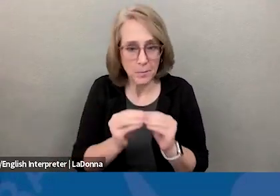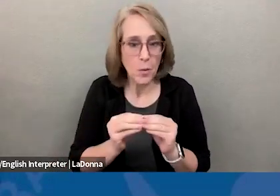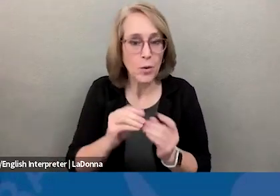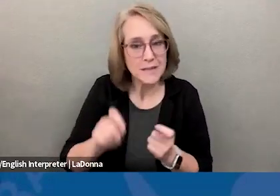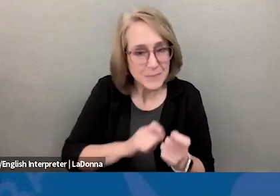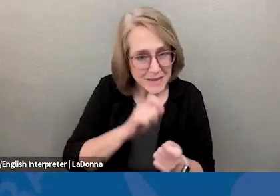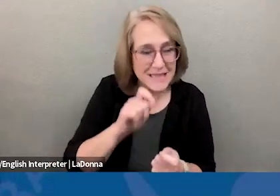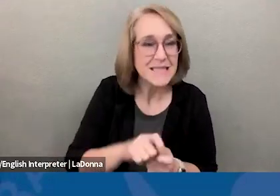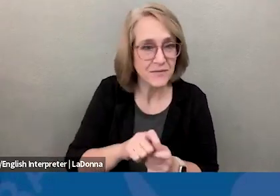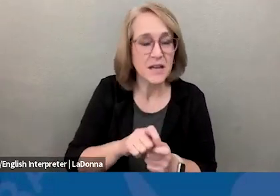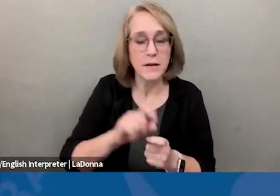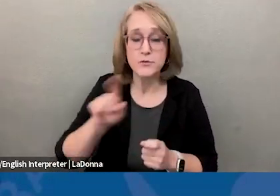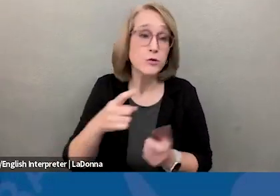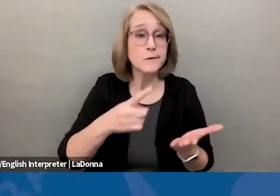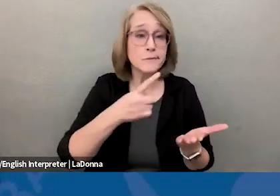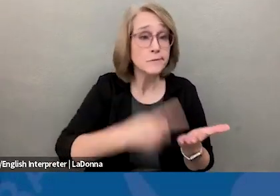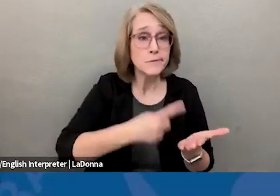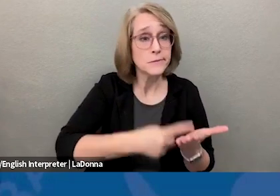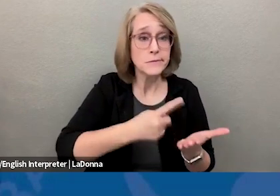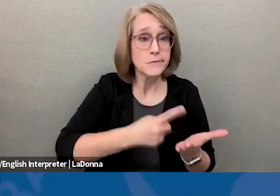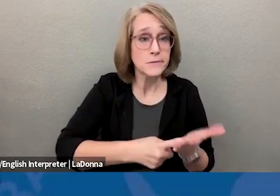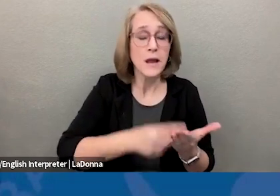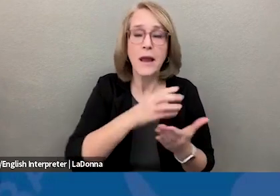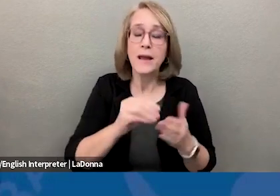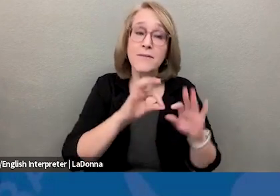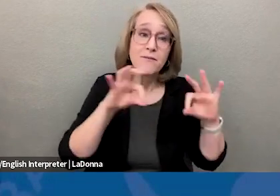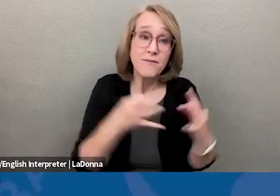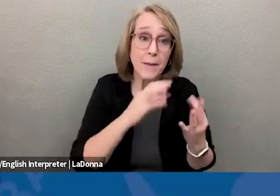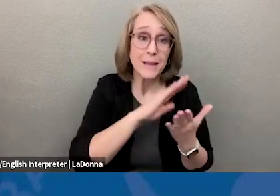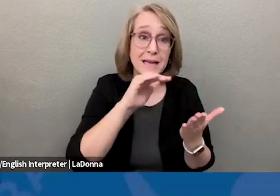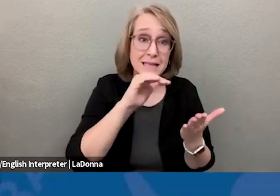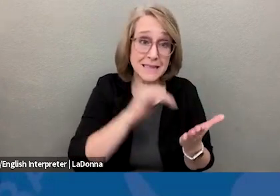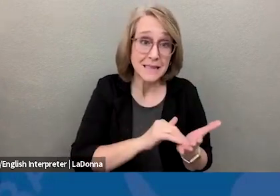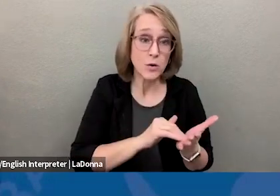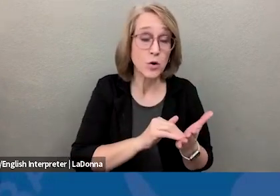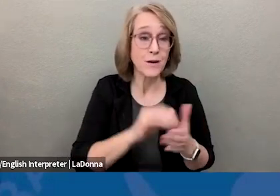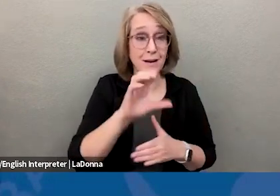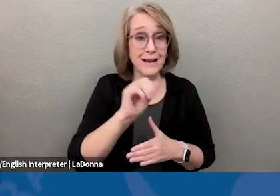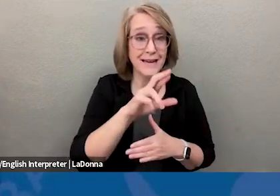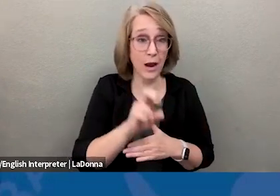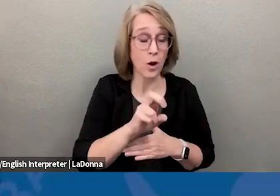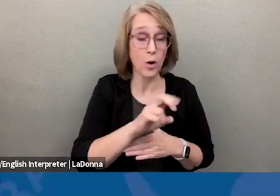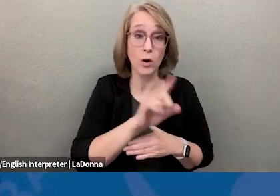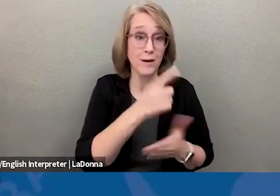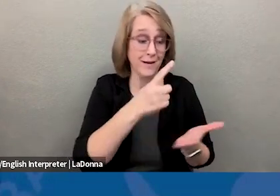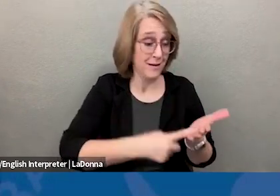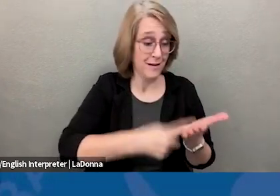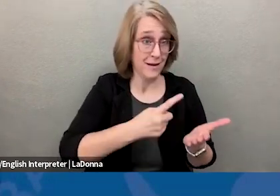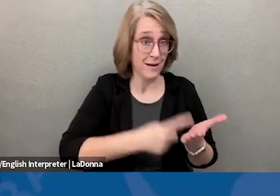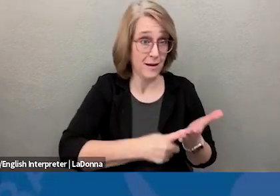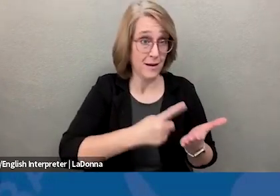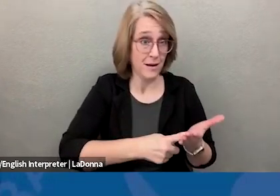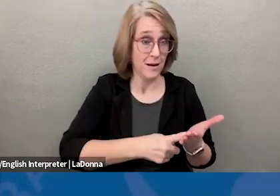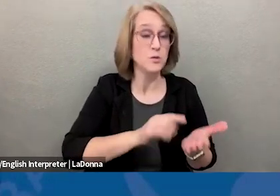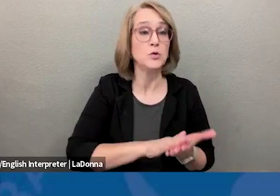that we move beyond sort of talking about person and family-centered care as a concept to making it a reality, which means that it's